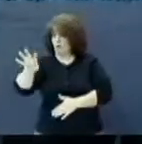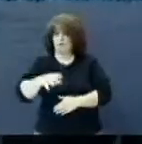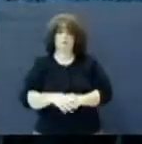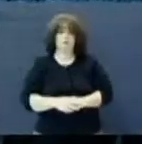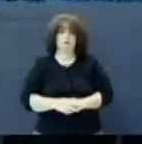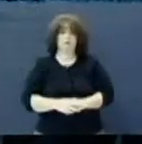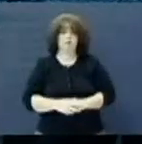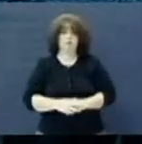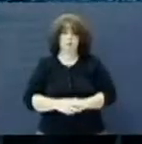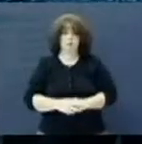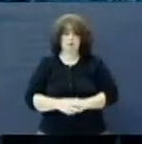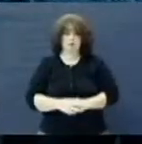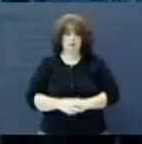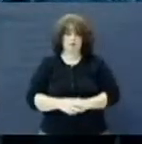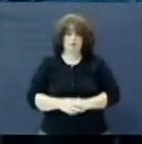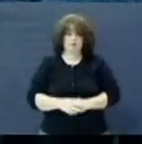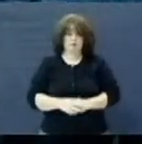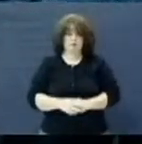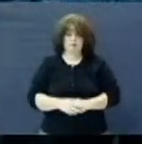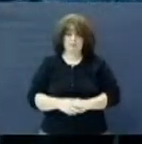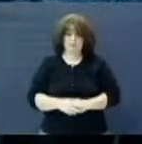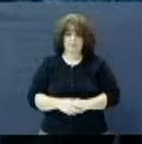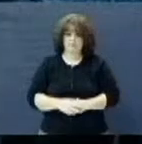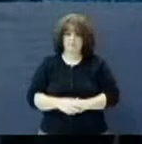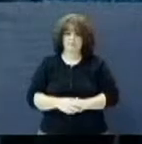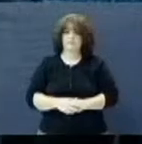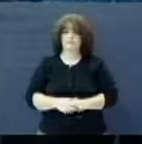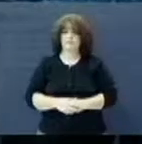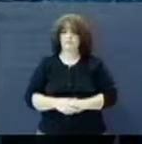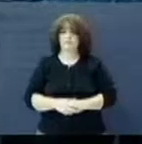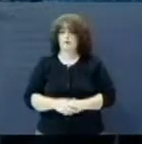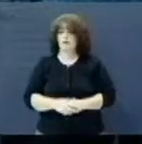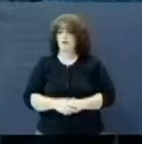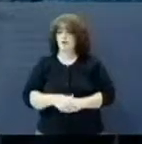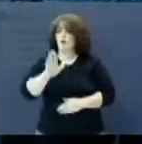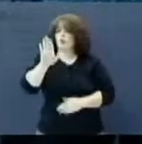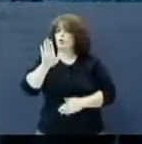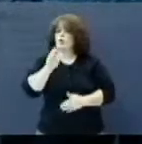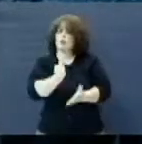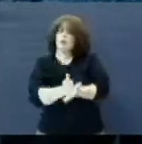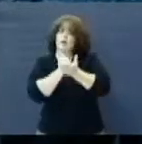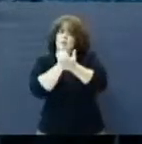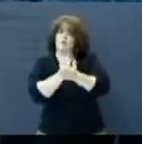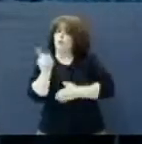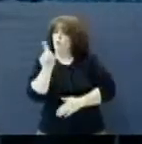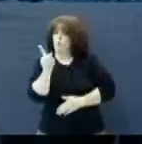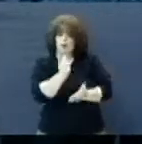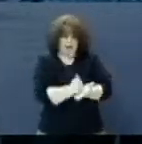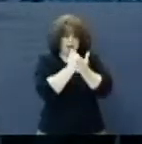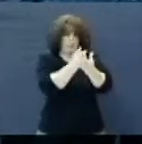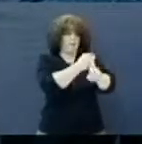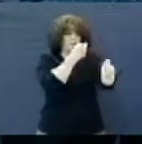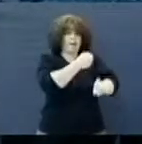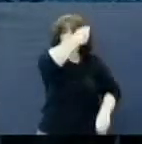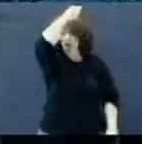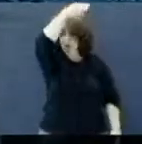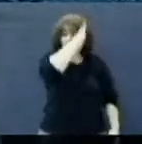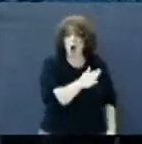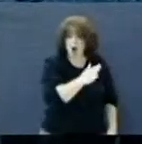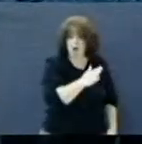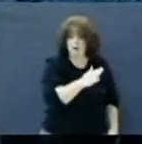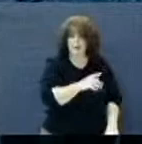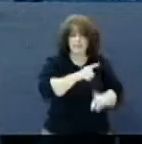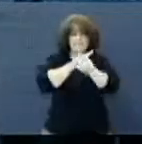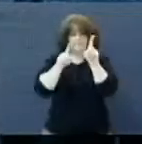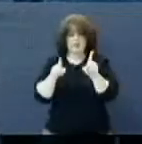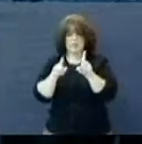The scope of your help. Now, the source of your help is God. But look at the